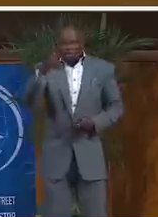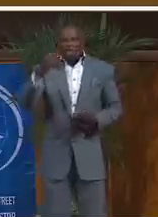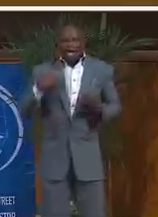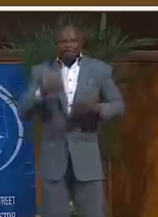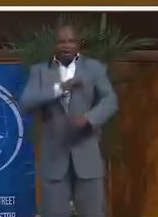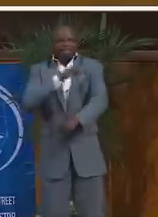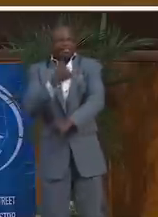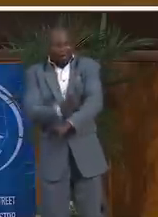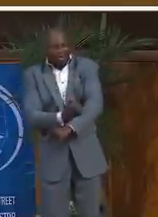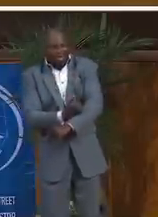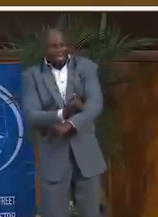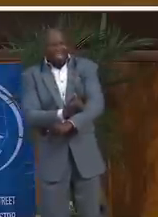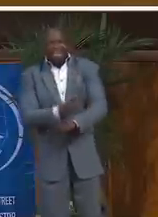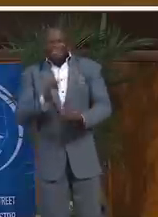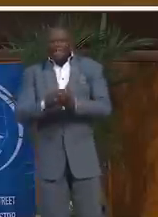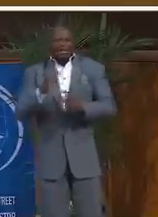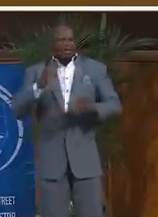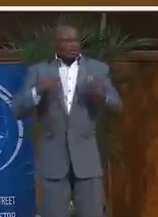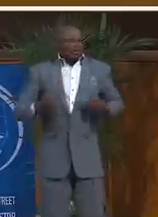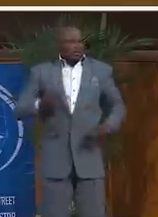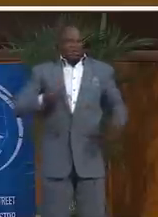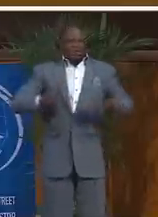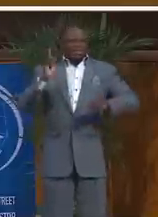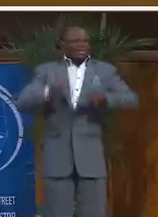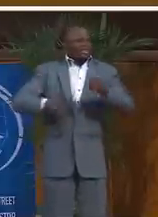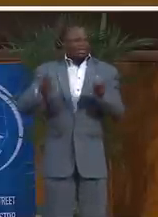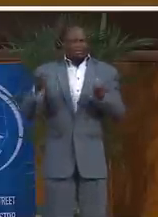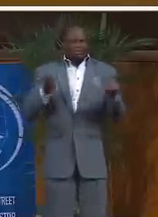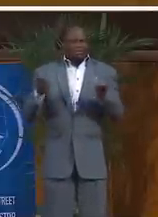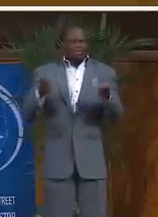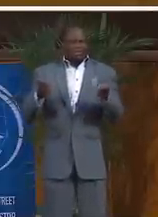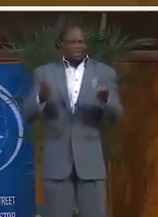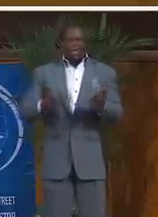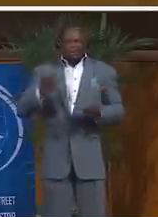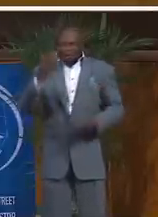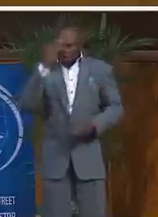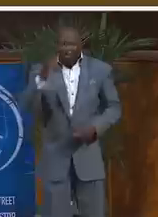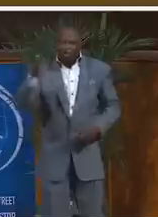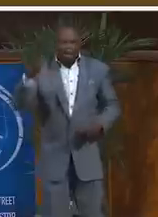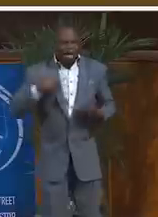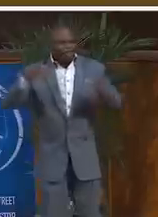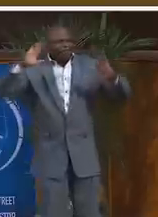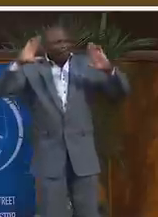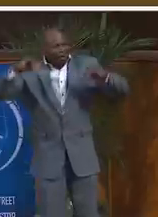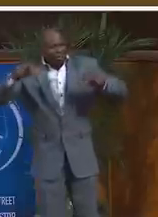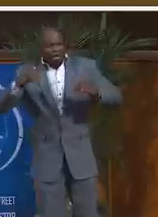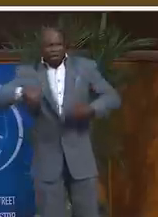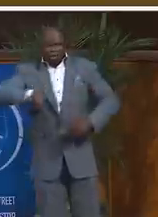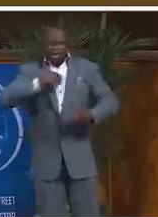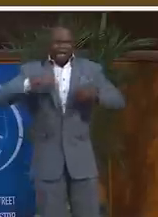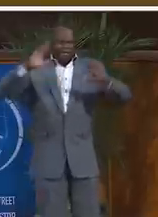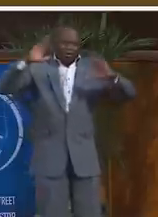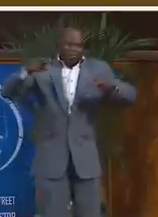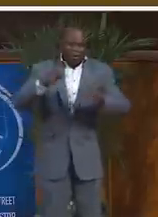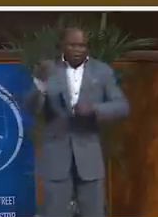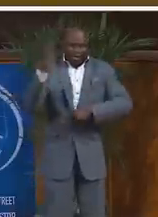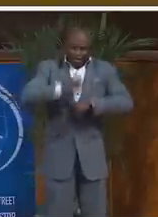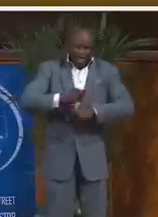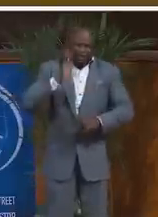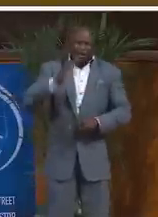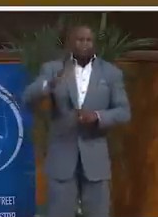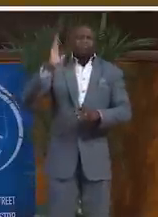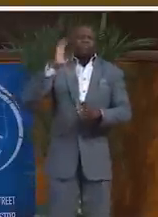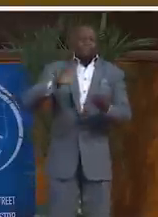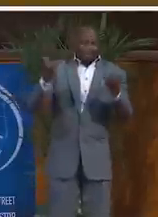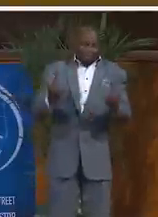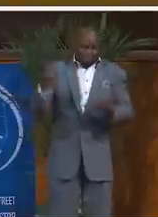have authority that human hands cannot hold. We know that we have hope that one day what is shall be what